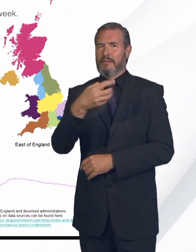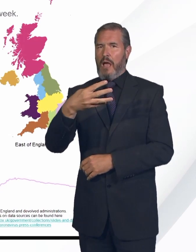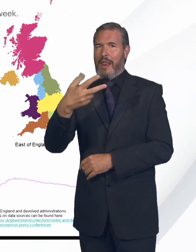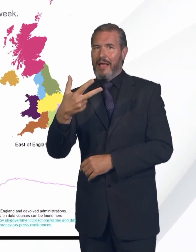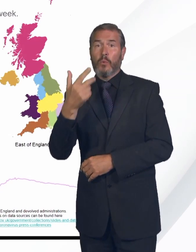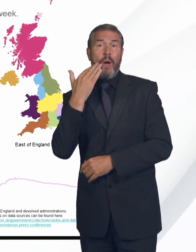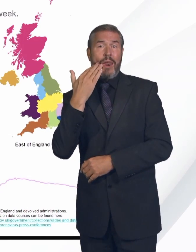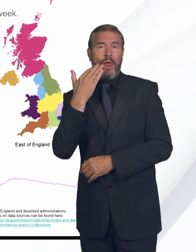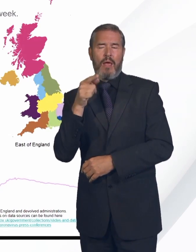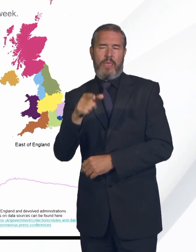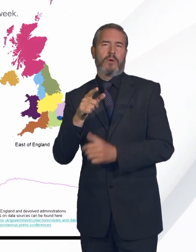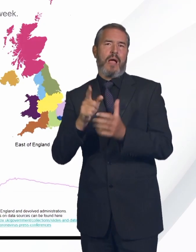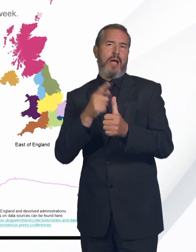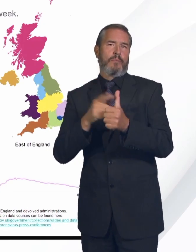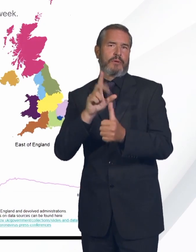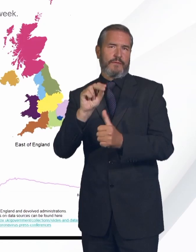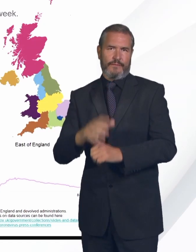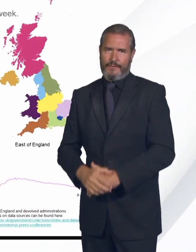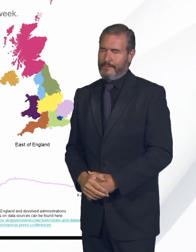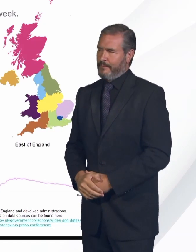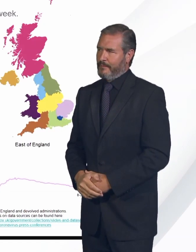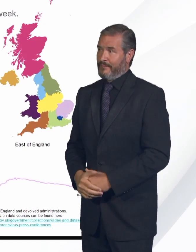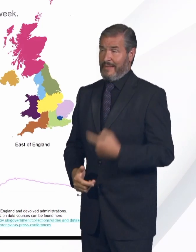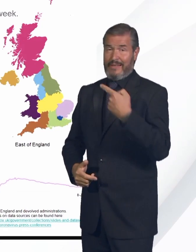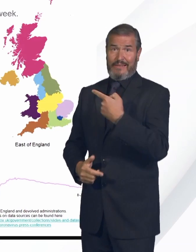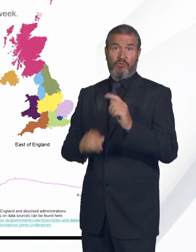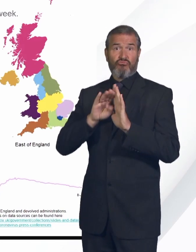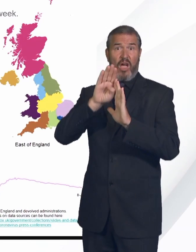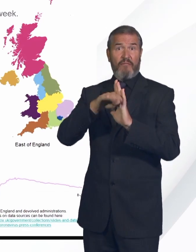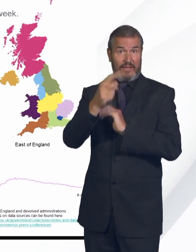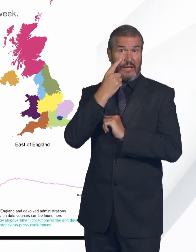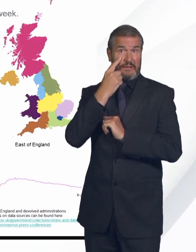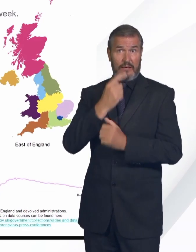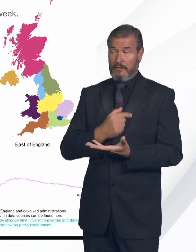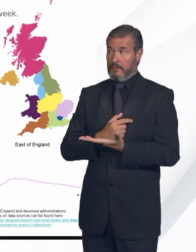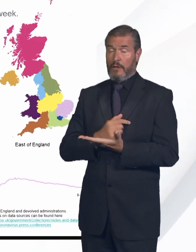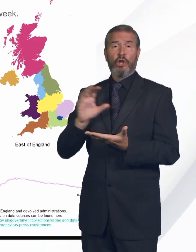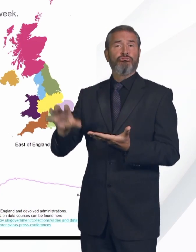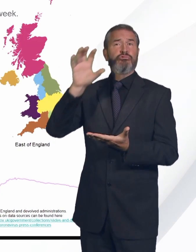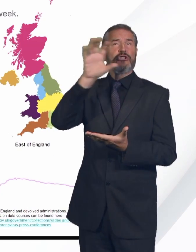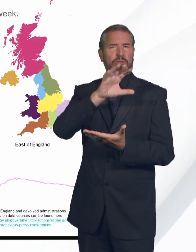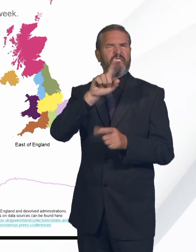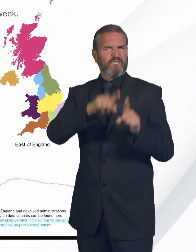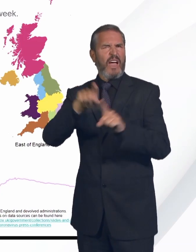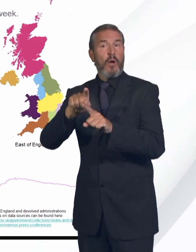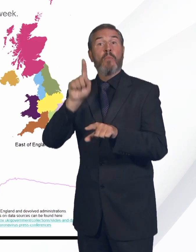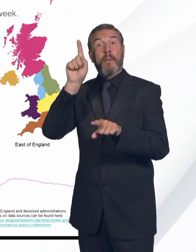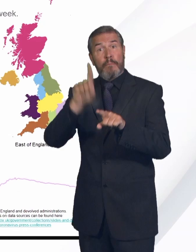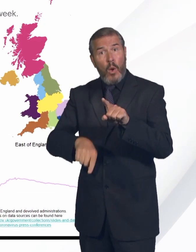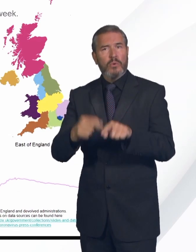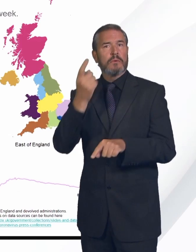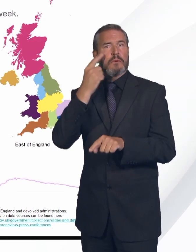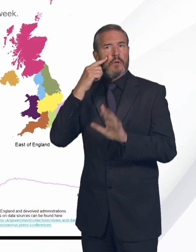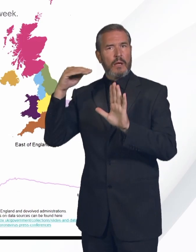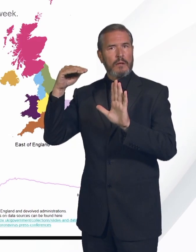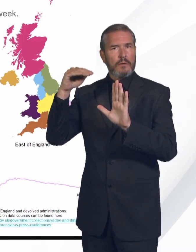20,698 on the 12th of April. As the graphs show, whilst there is some variation, most nations and regions of